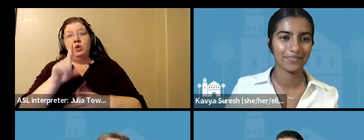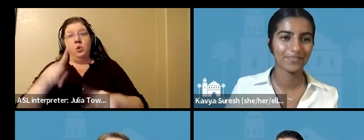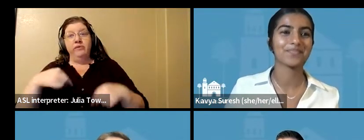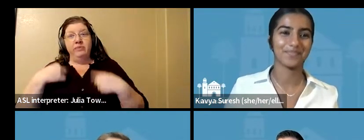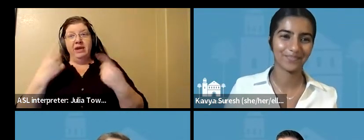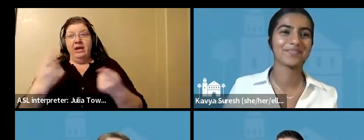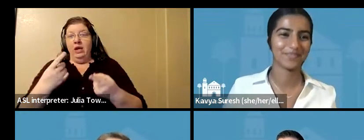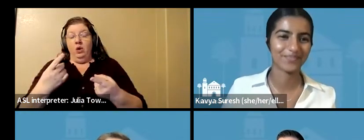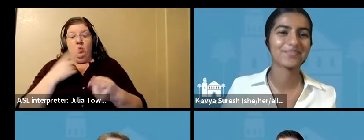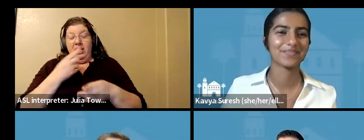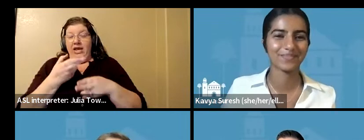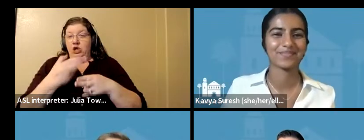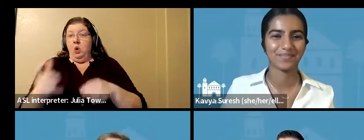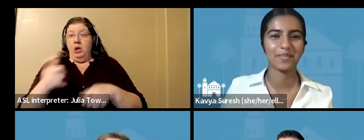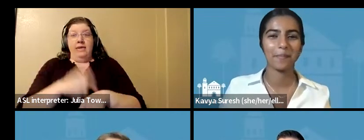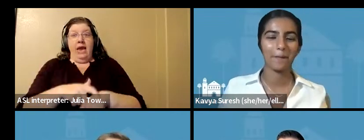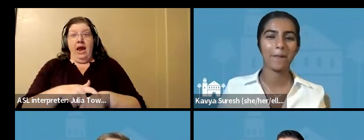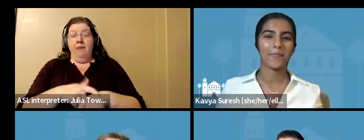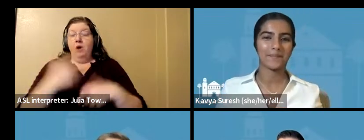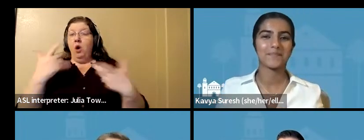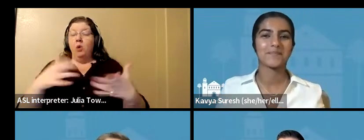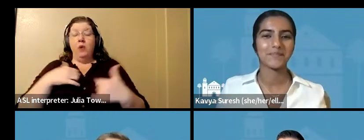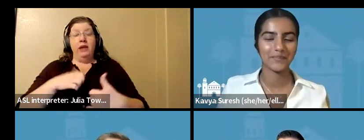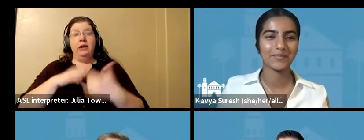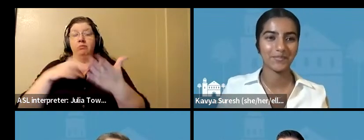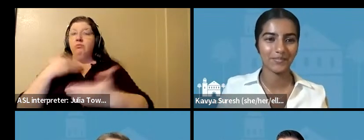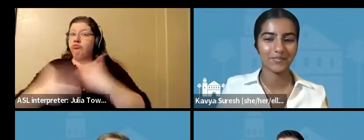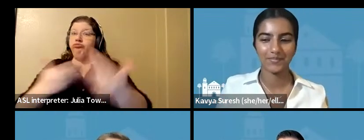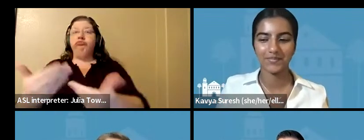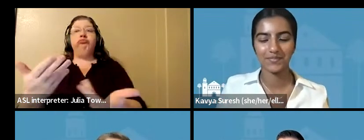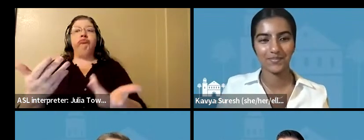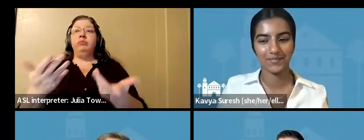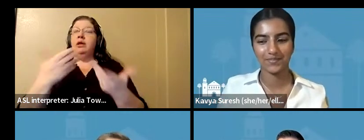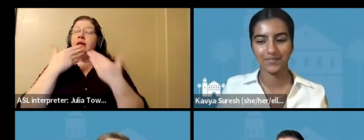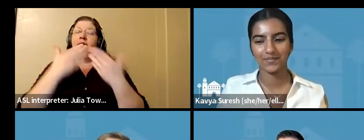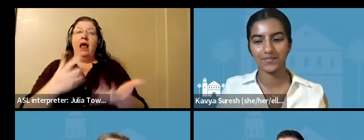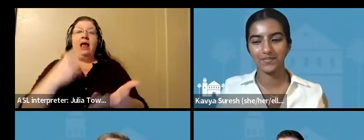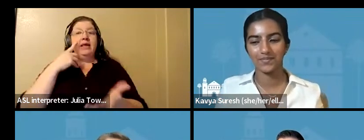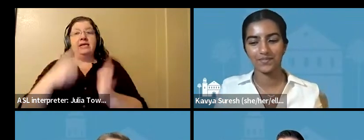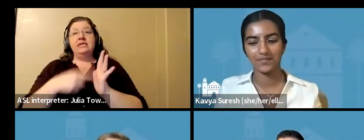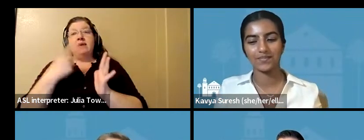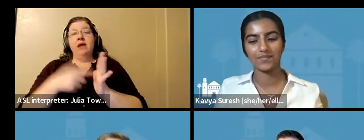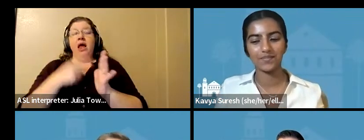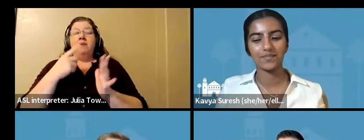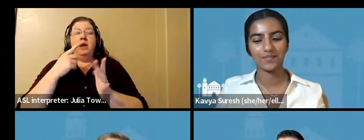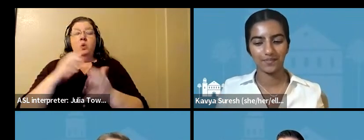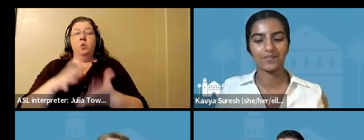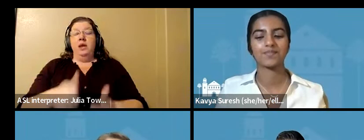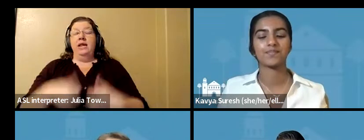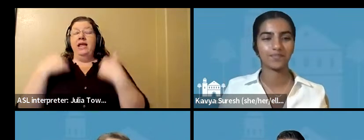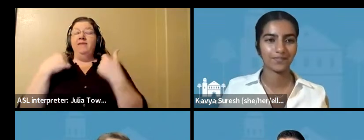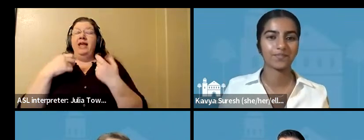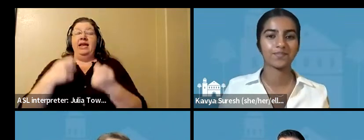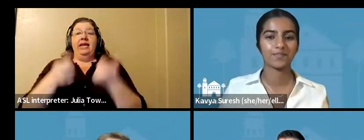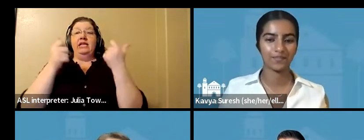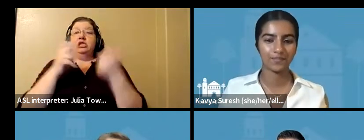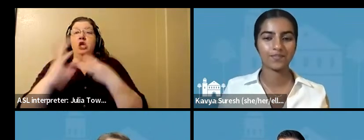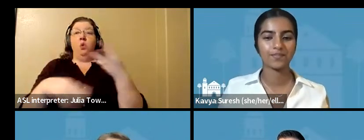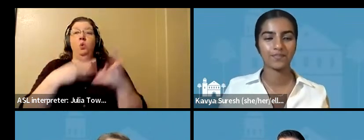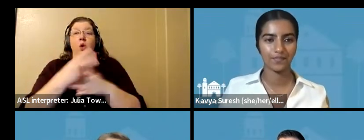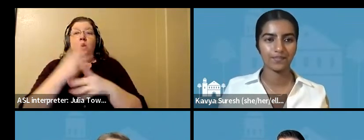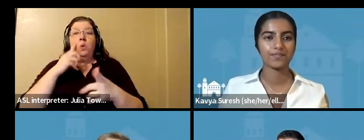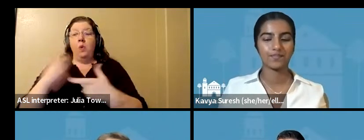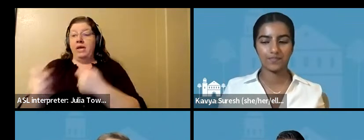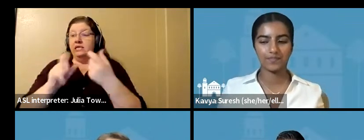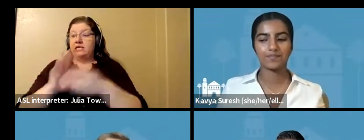short time and just your approach to this. I think sometimes we live in an instant world, so we want instant results, but I just really appreciate you taking the